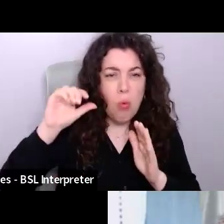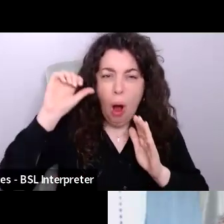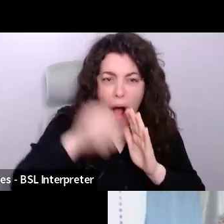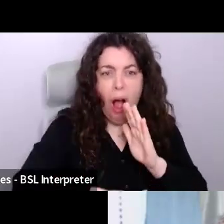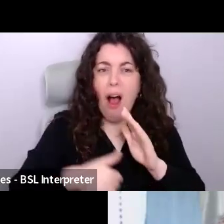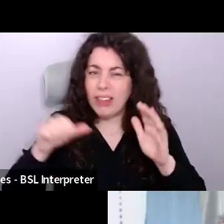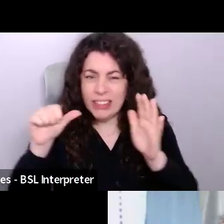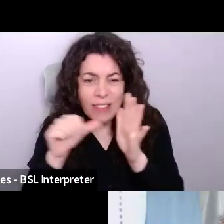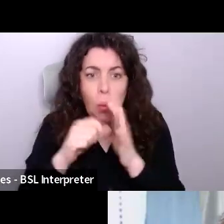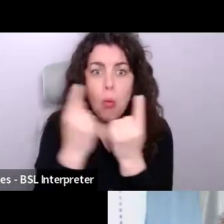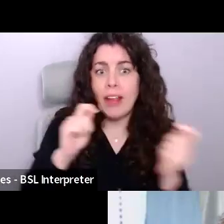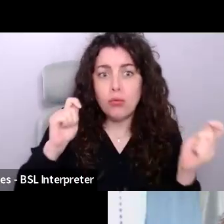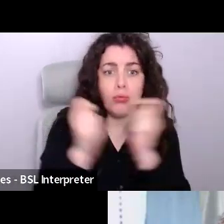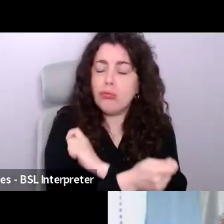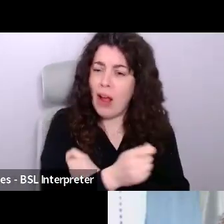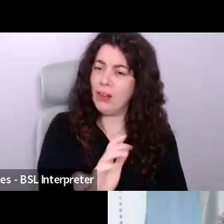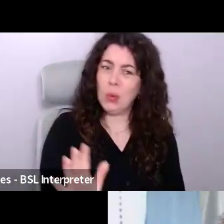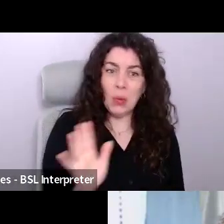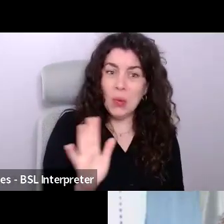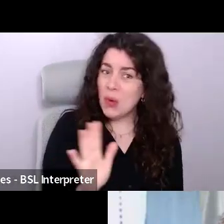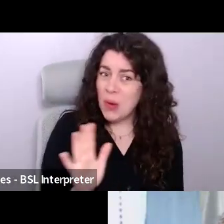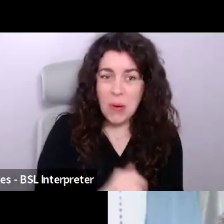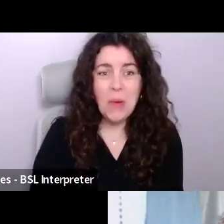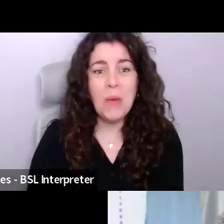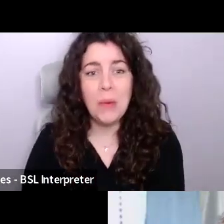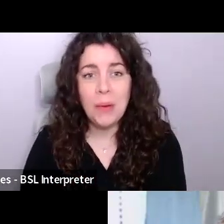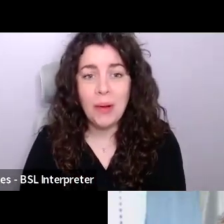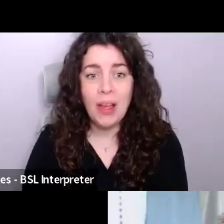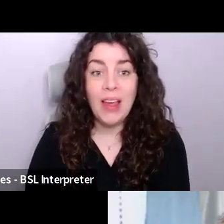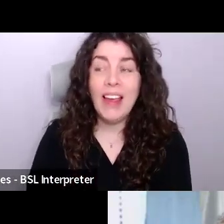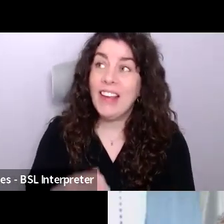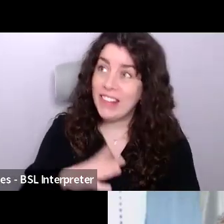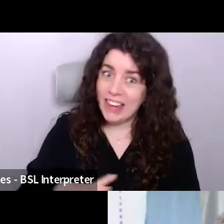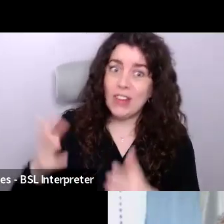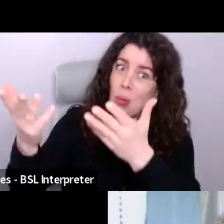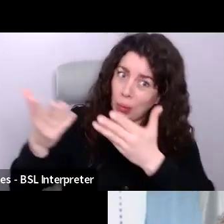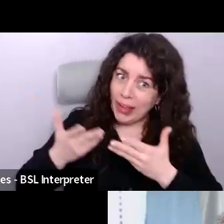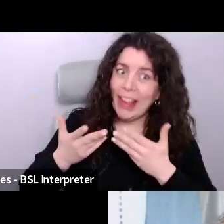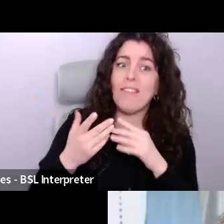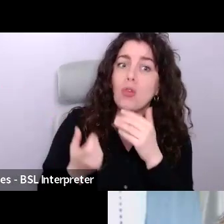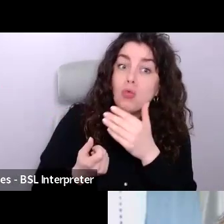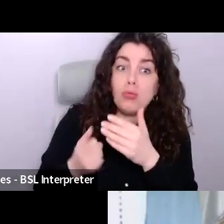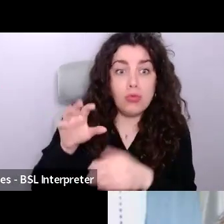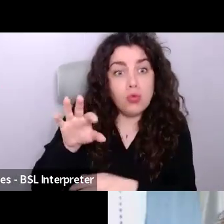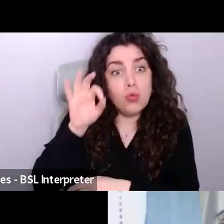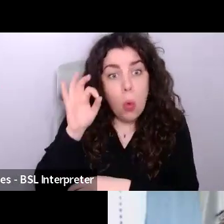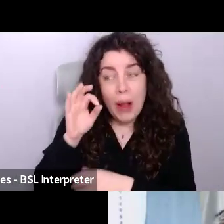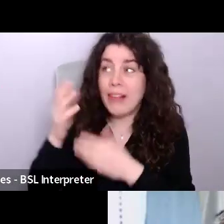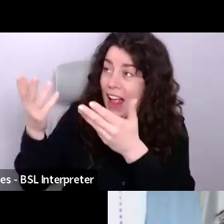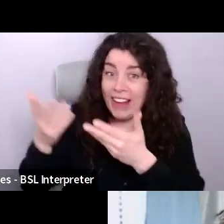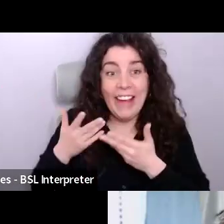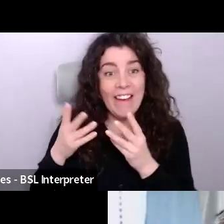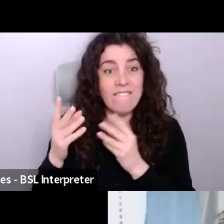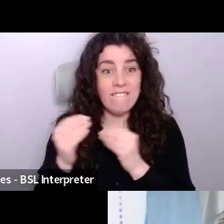thing to adapt the workplace to suit people's needs. You just need to give more choice and flexibility, which it's amazing